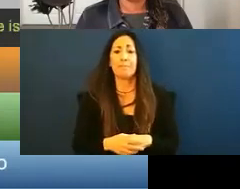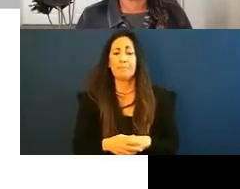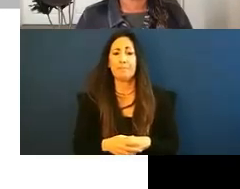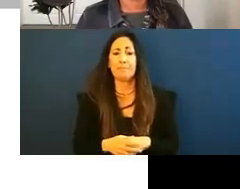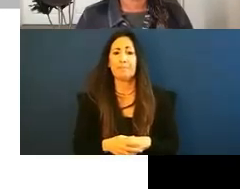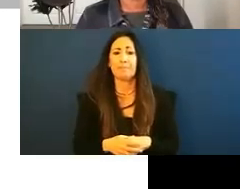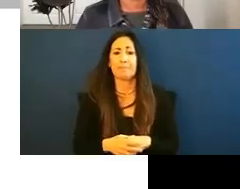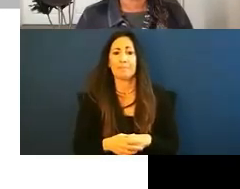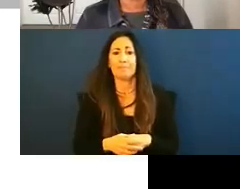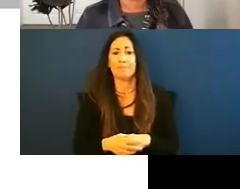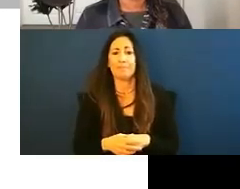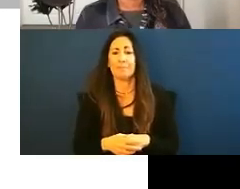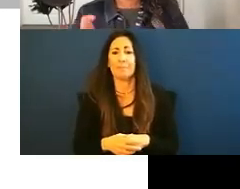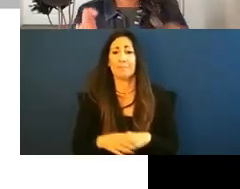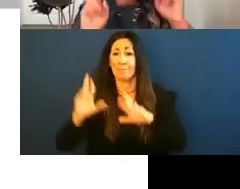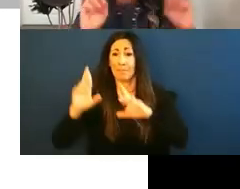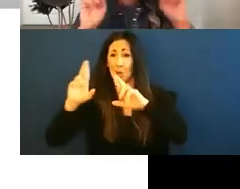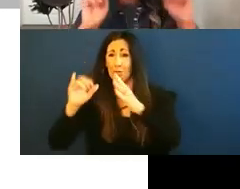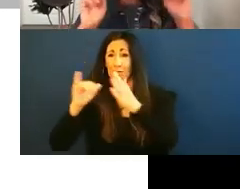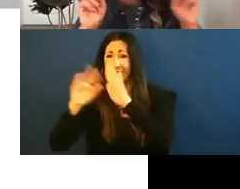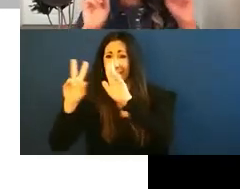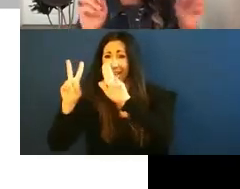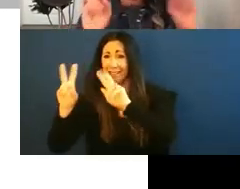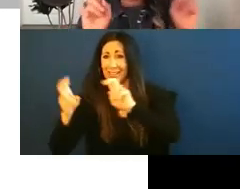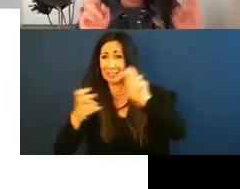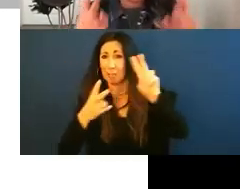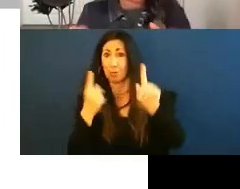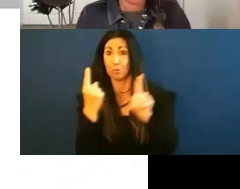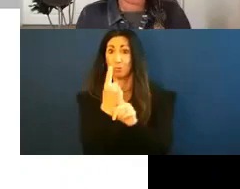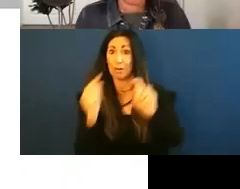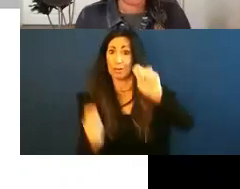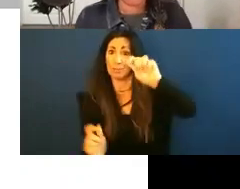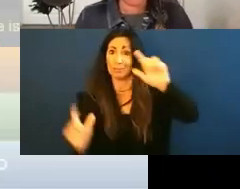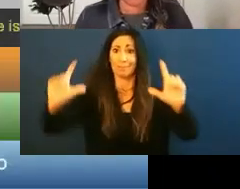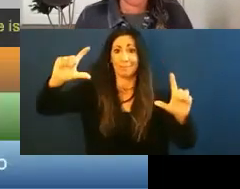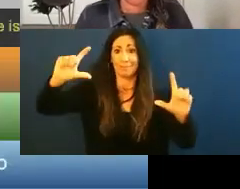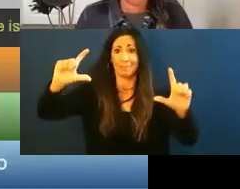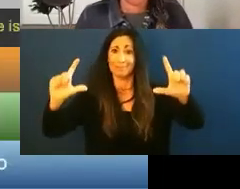Hello. Hopefully that loads right side up.